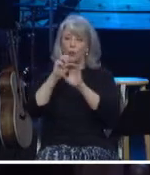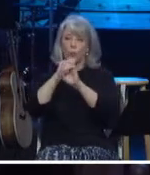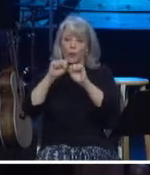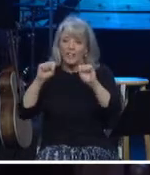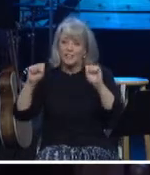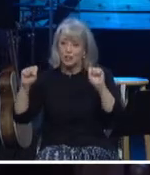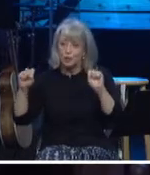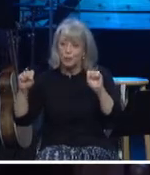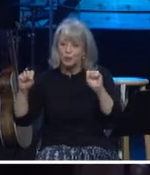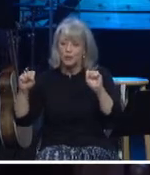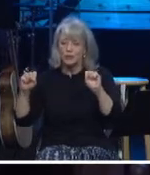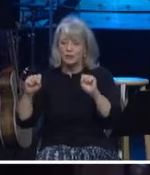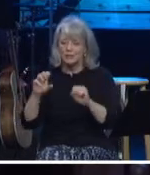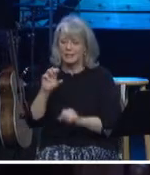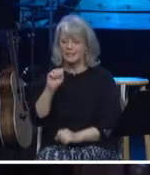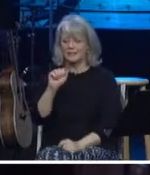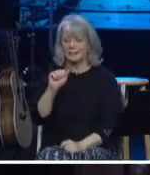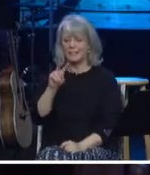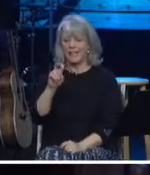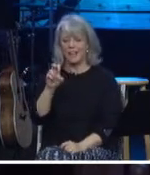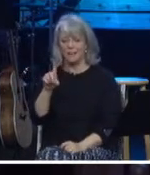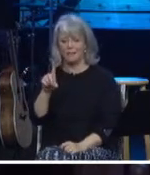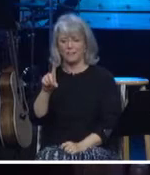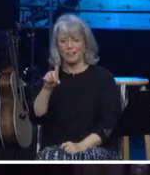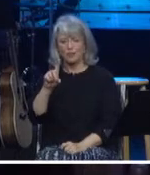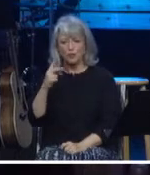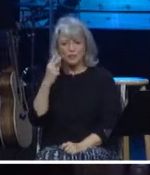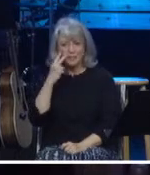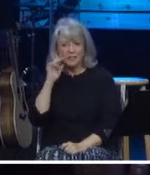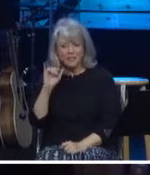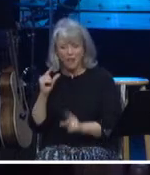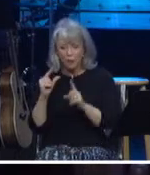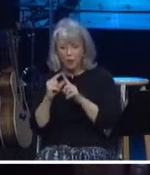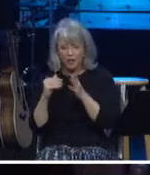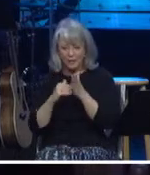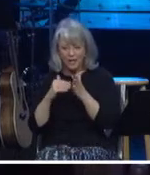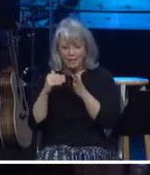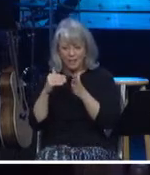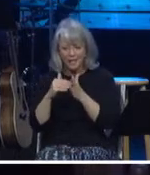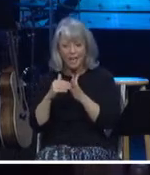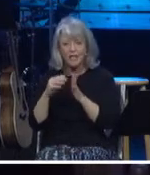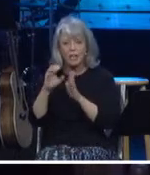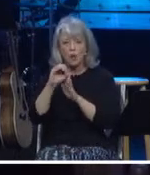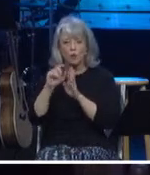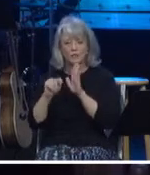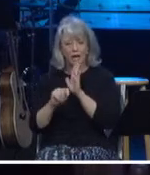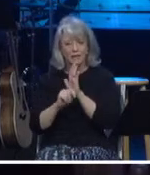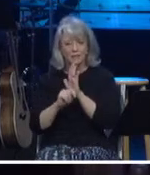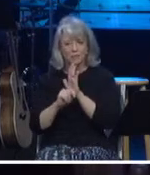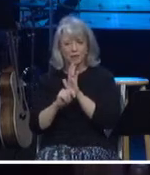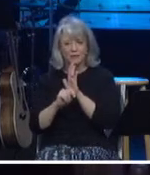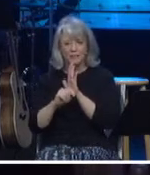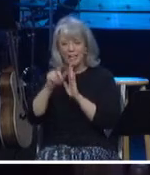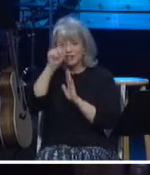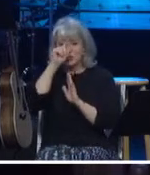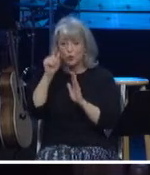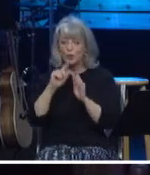makes this word saved interesting is that it's used throughout the Old Testament. Greek translation of the Old